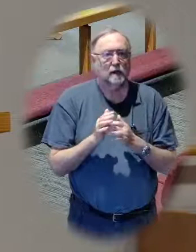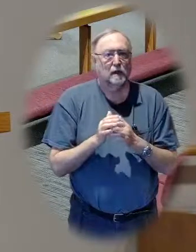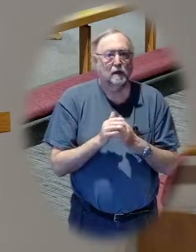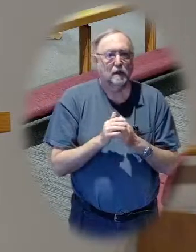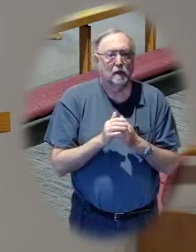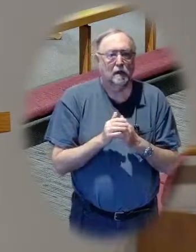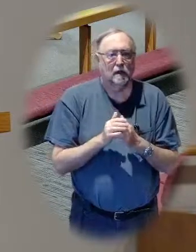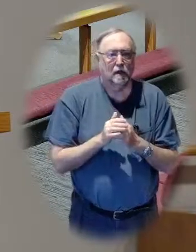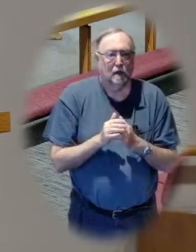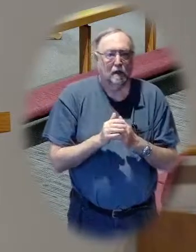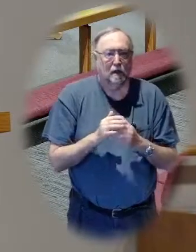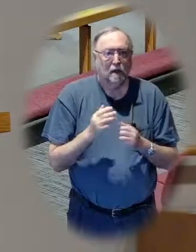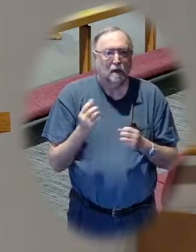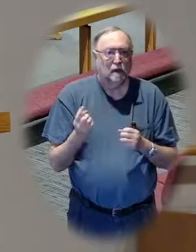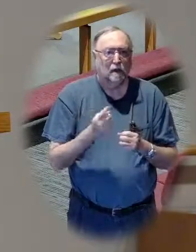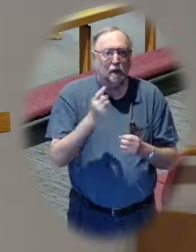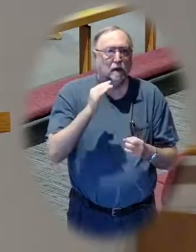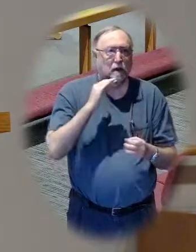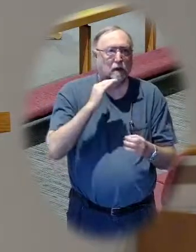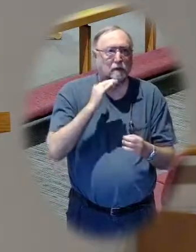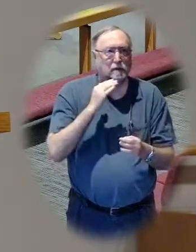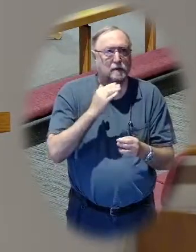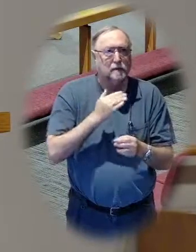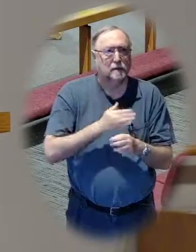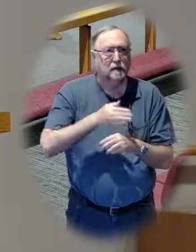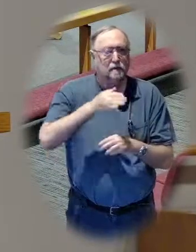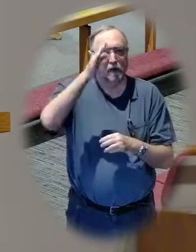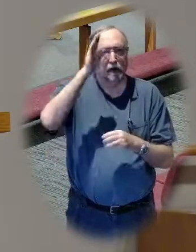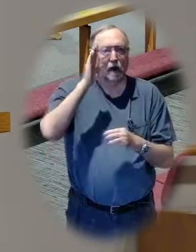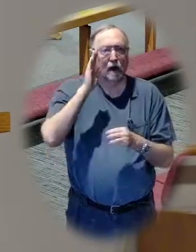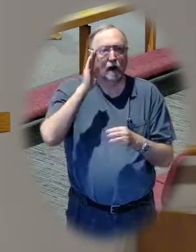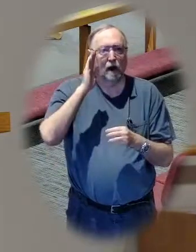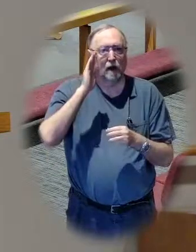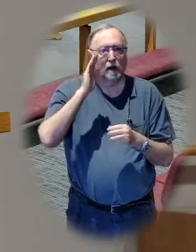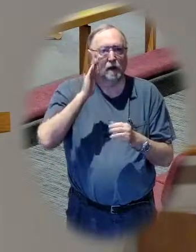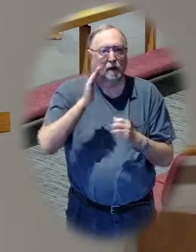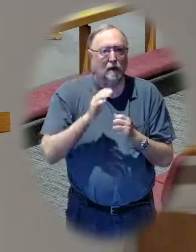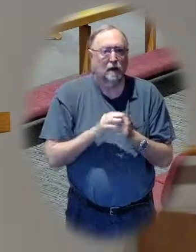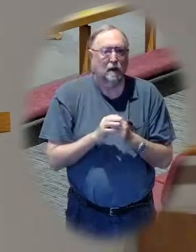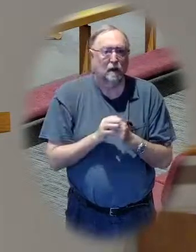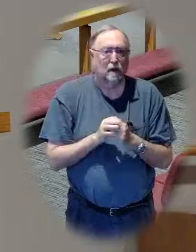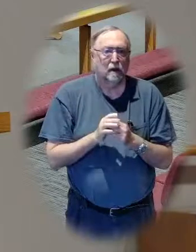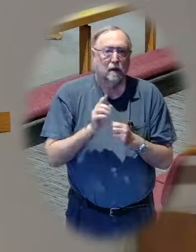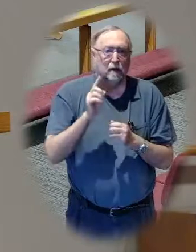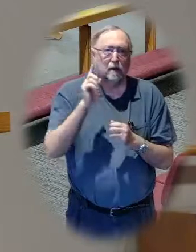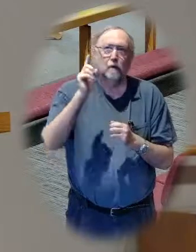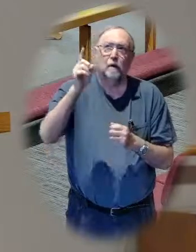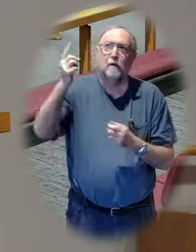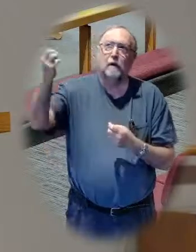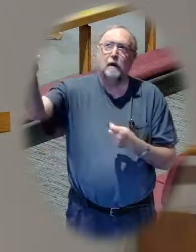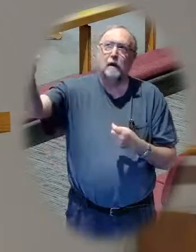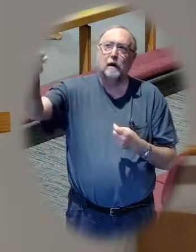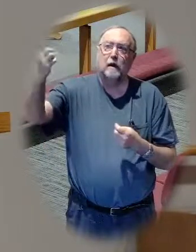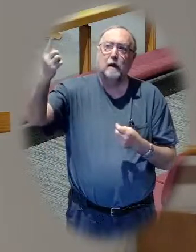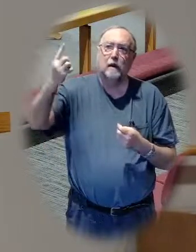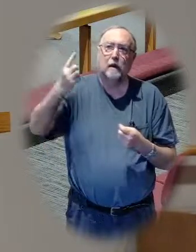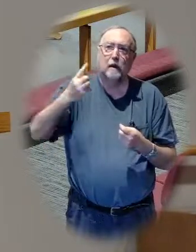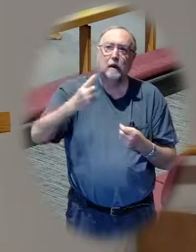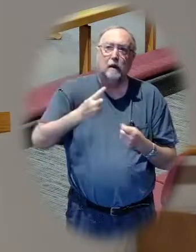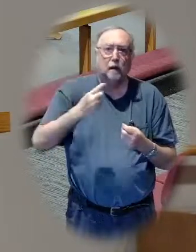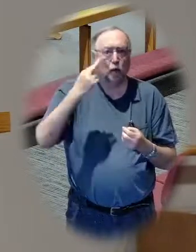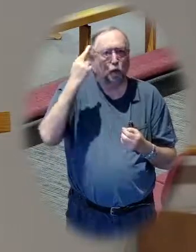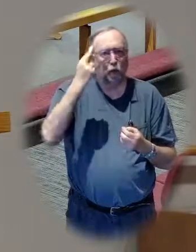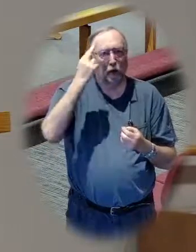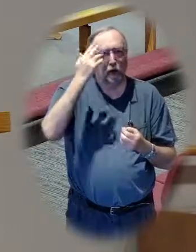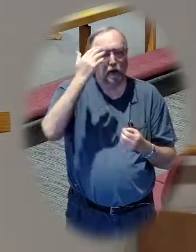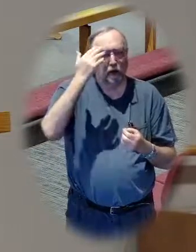is also the only begotten Son of God, the one who came into this world for a purpose, to